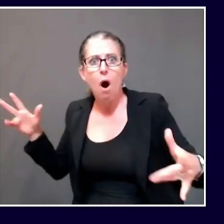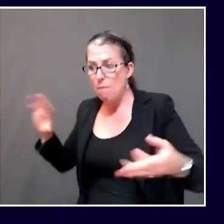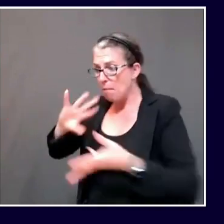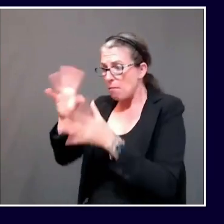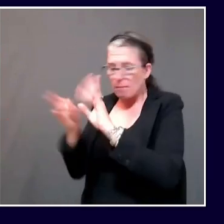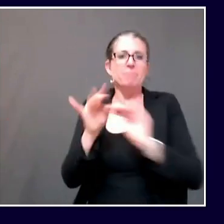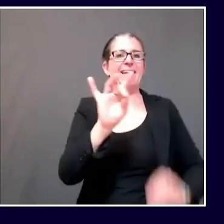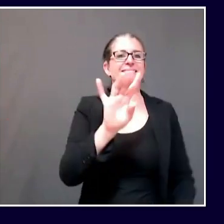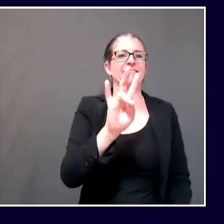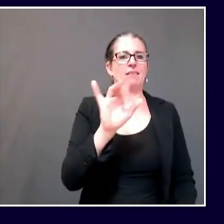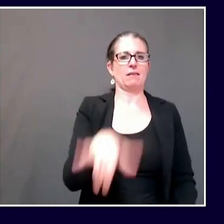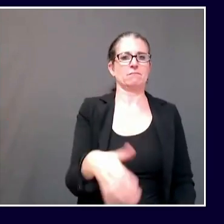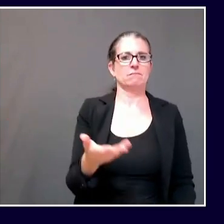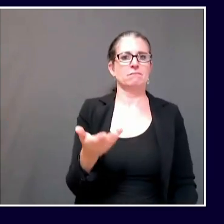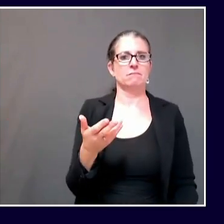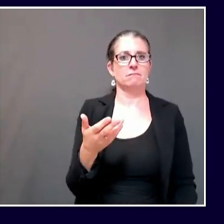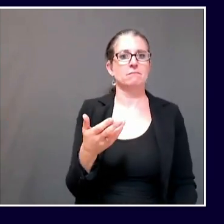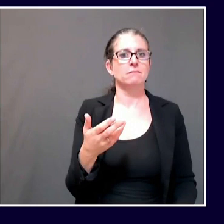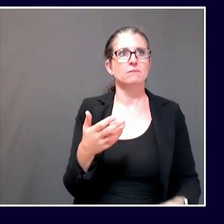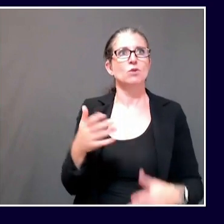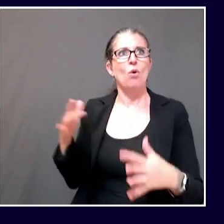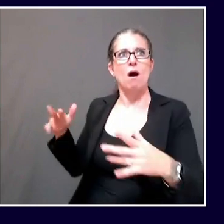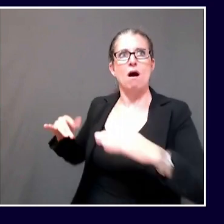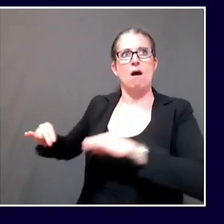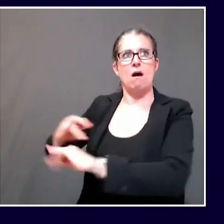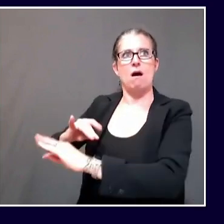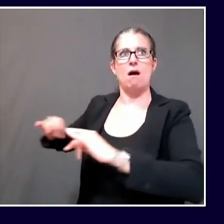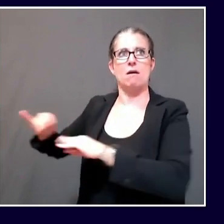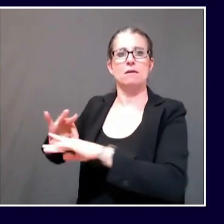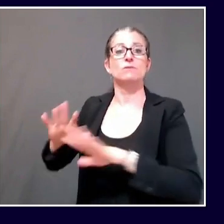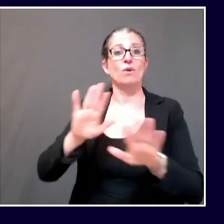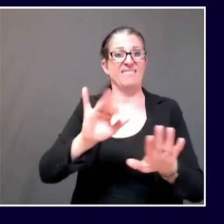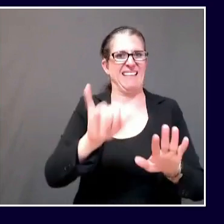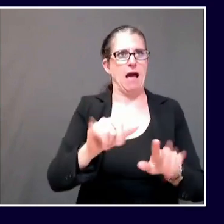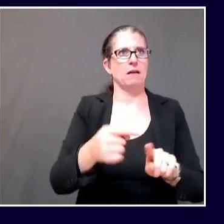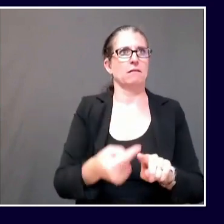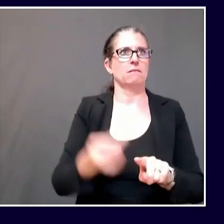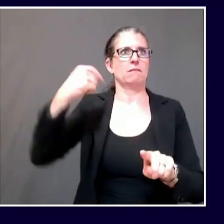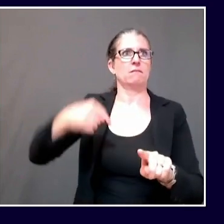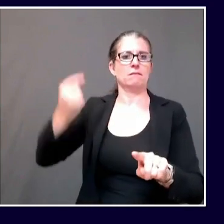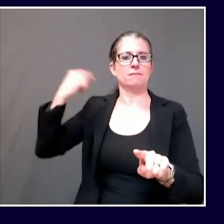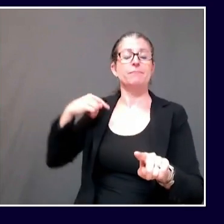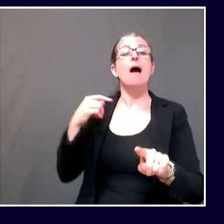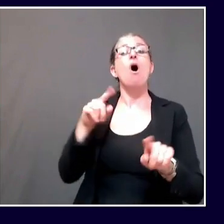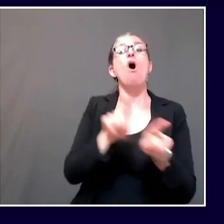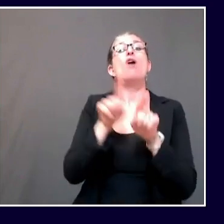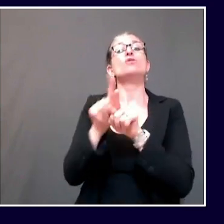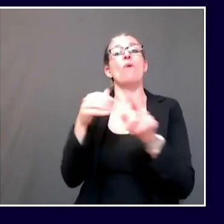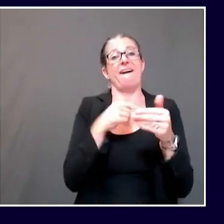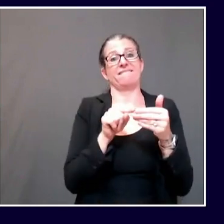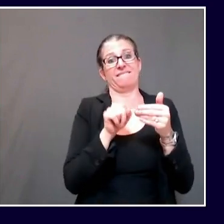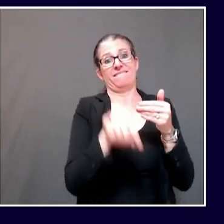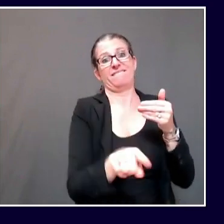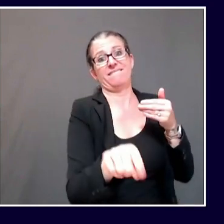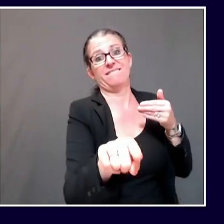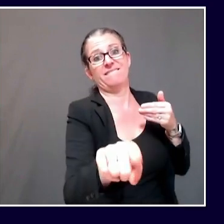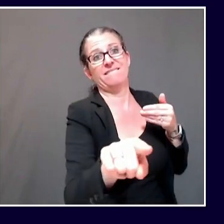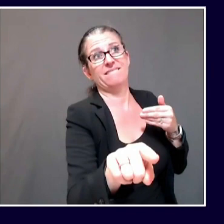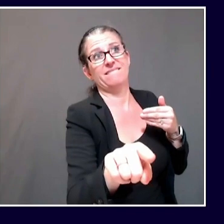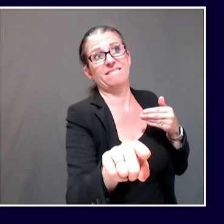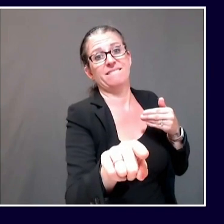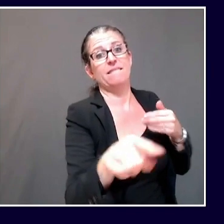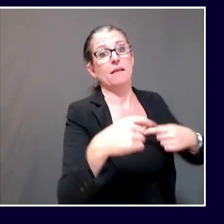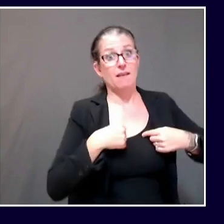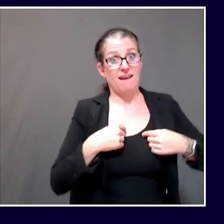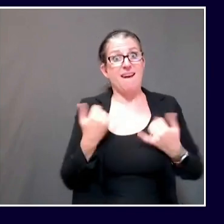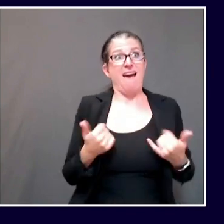downstream analysis. As you can tell, it's a lot of work. We've got, again, about 100 individuals doing this work within